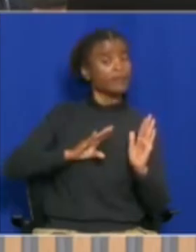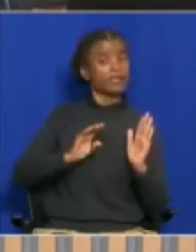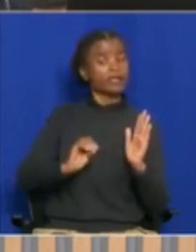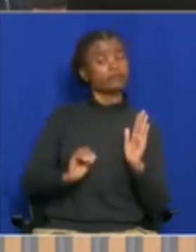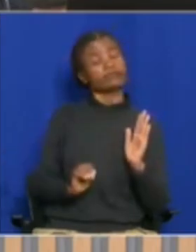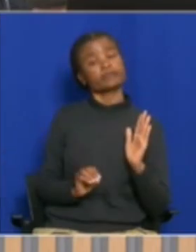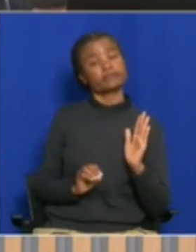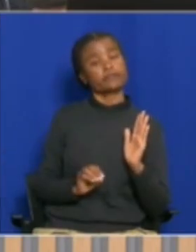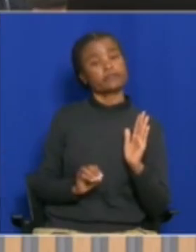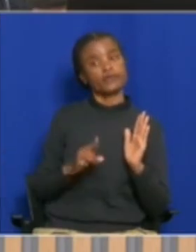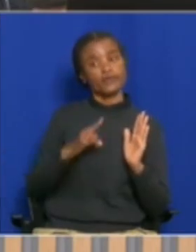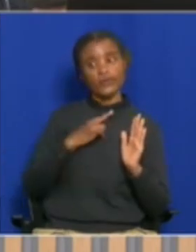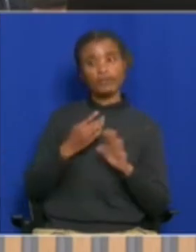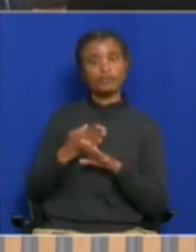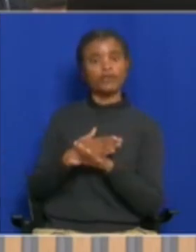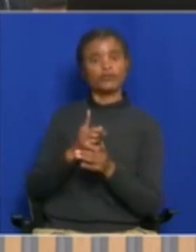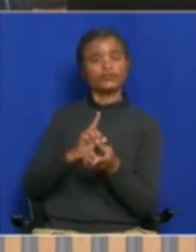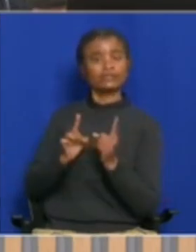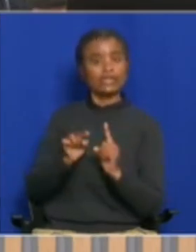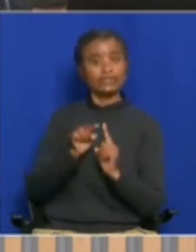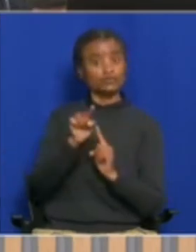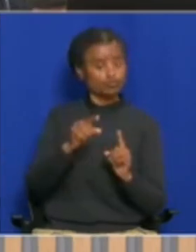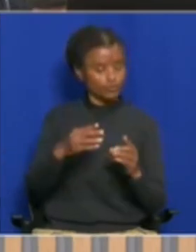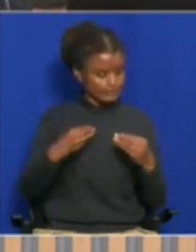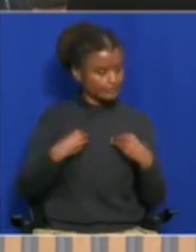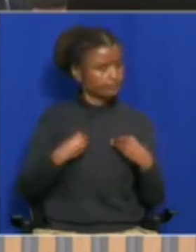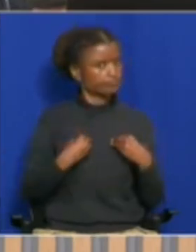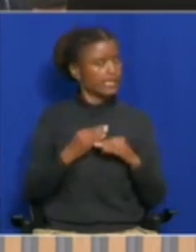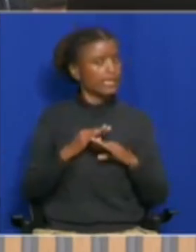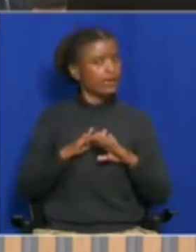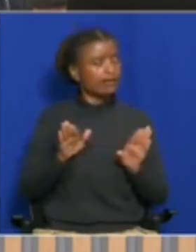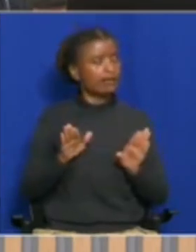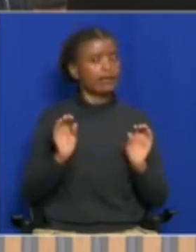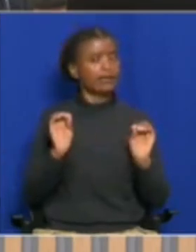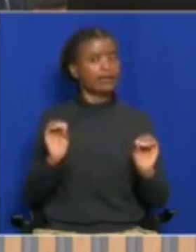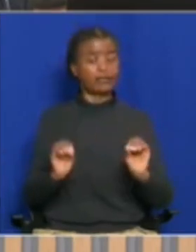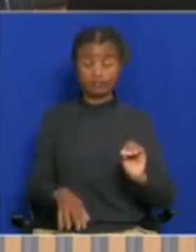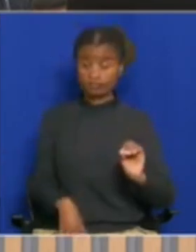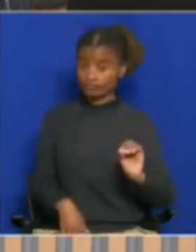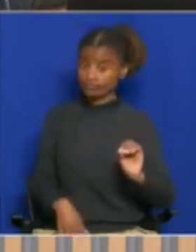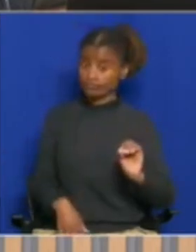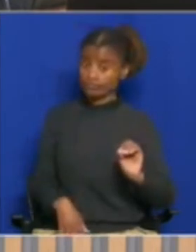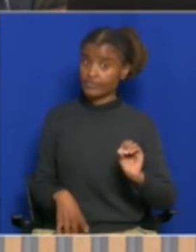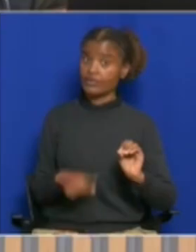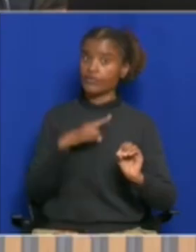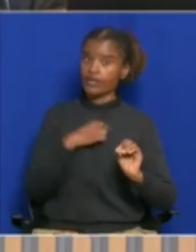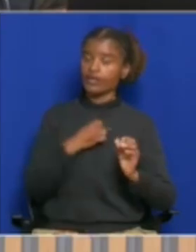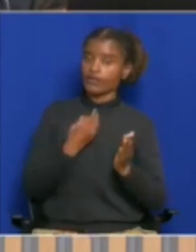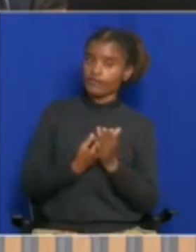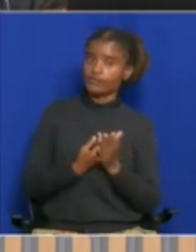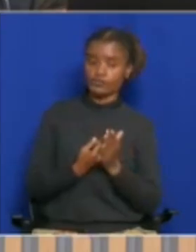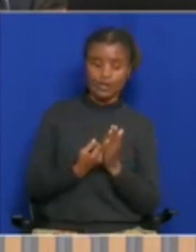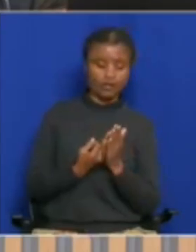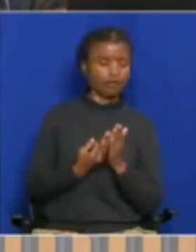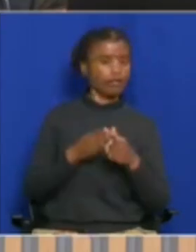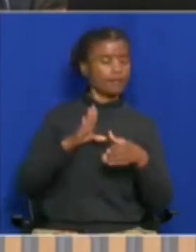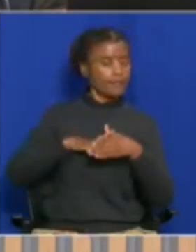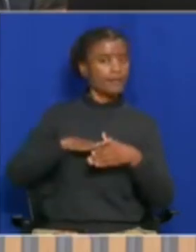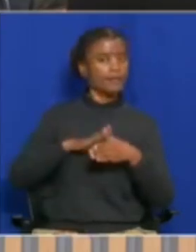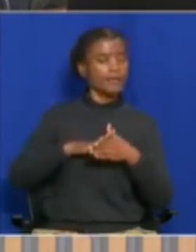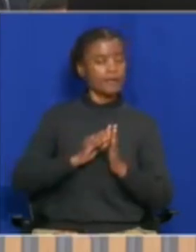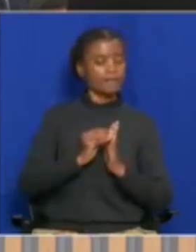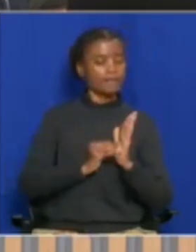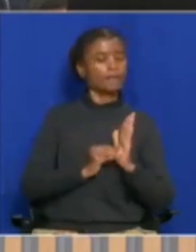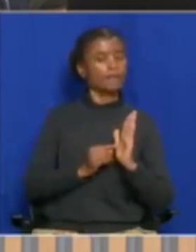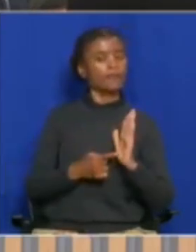none. In terms of the factual basis of it, yes. The factual basis that undergirds or